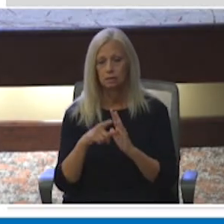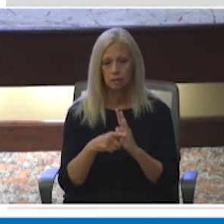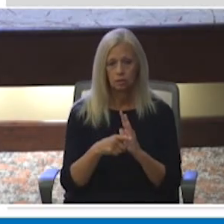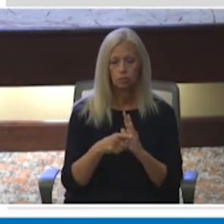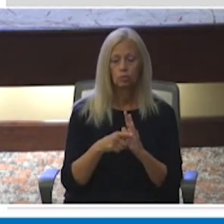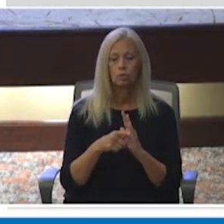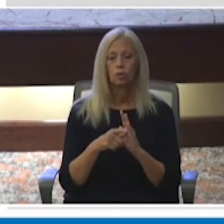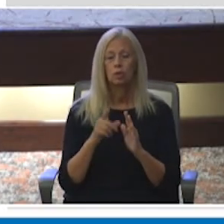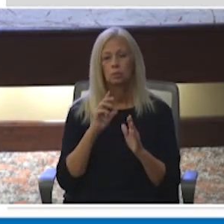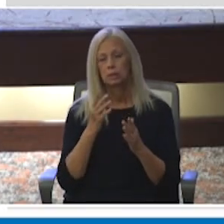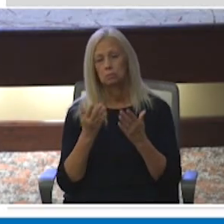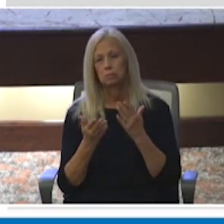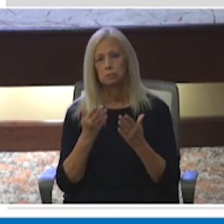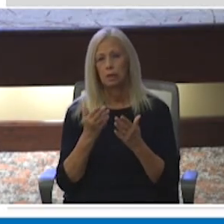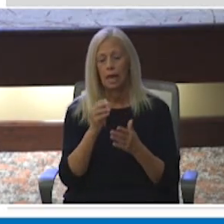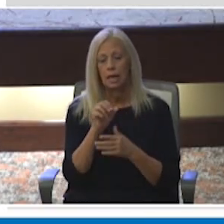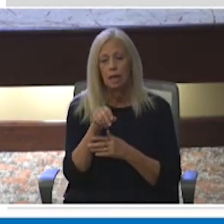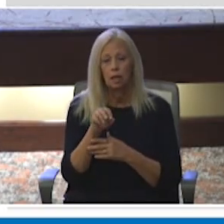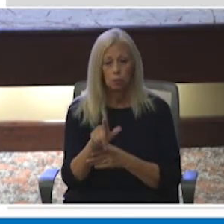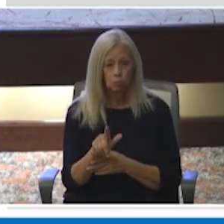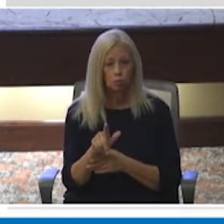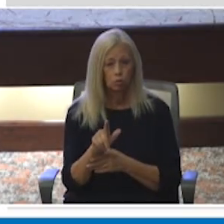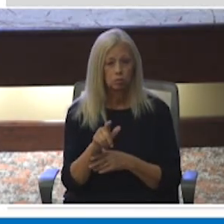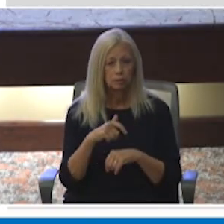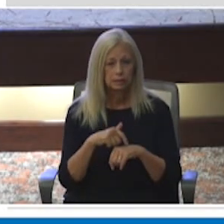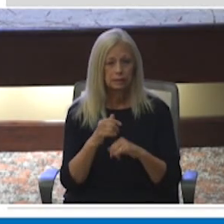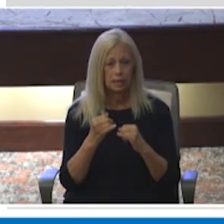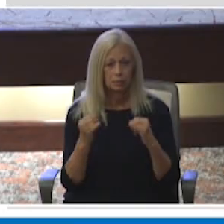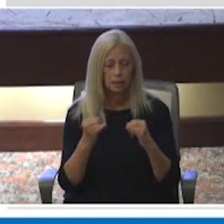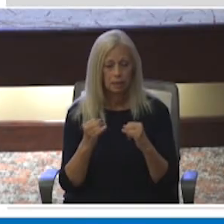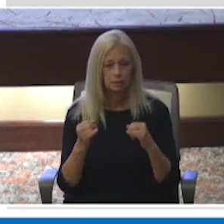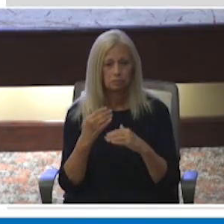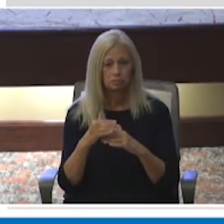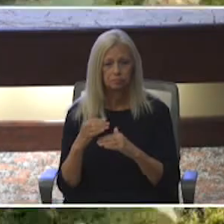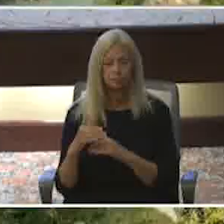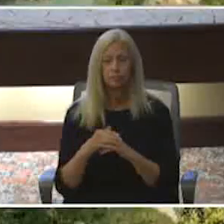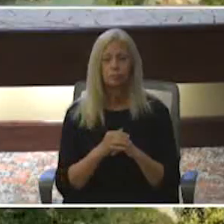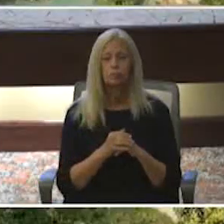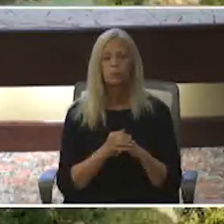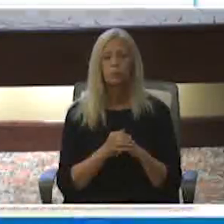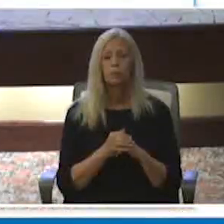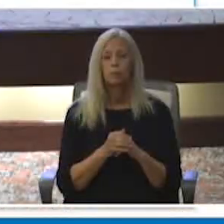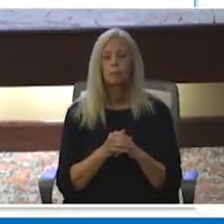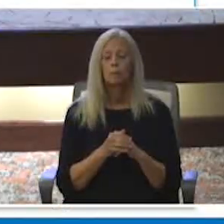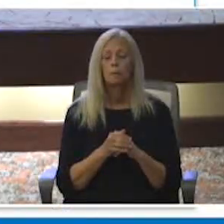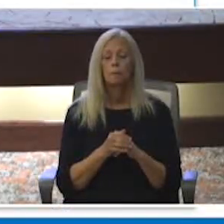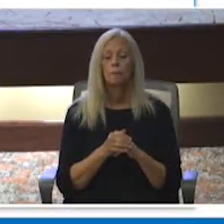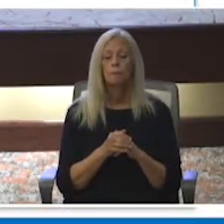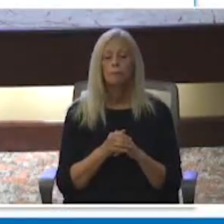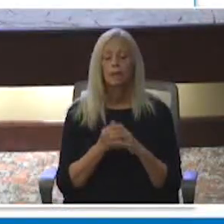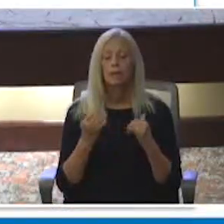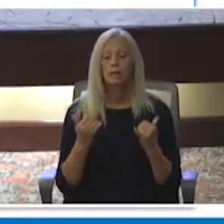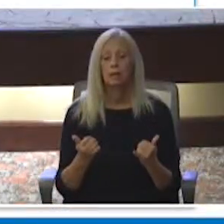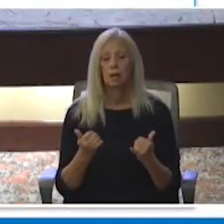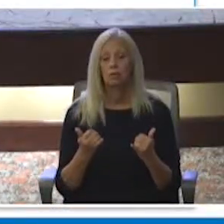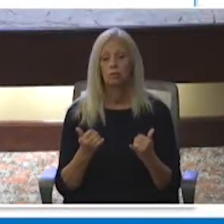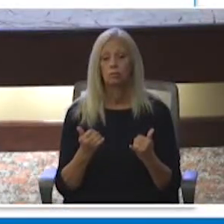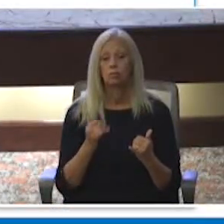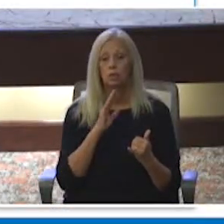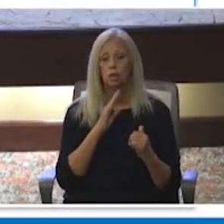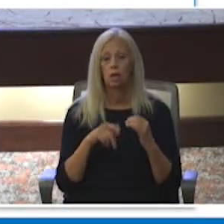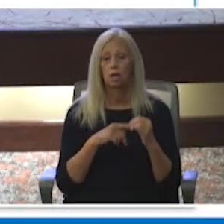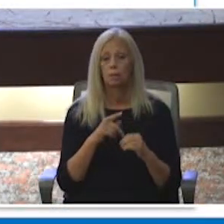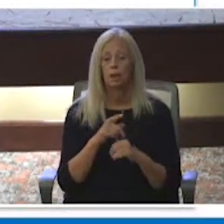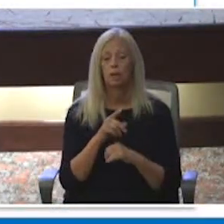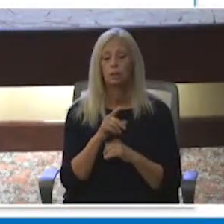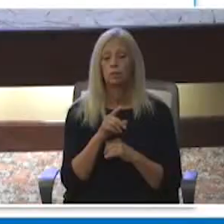an April adoption timeline, and we've got interim dates set up to get us there. Now let me talk about more substance and